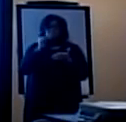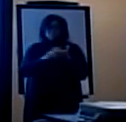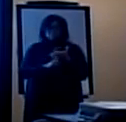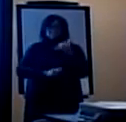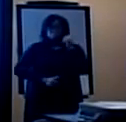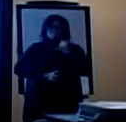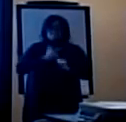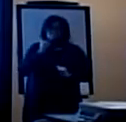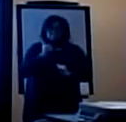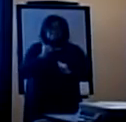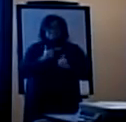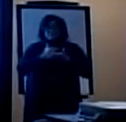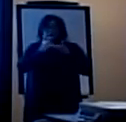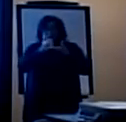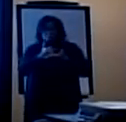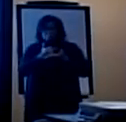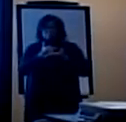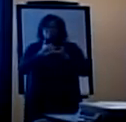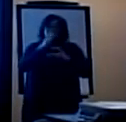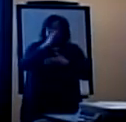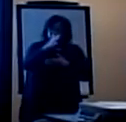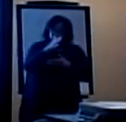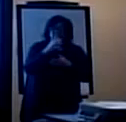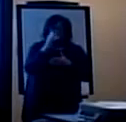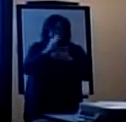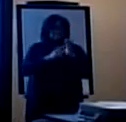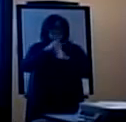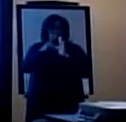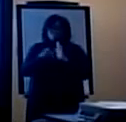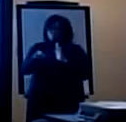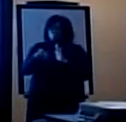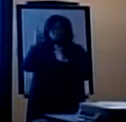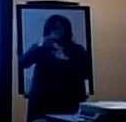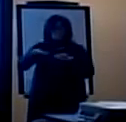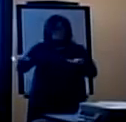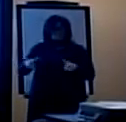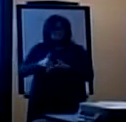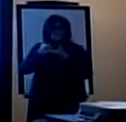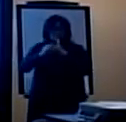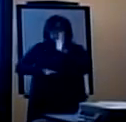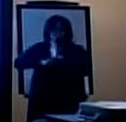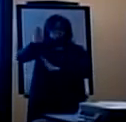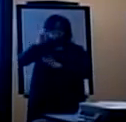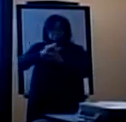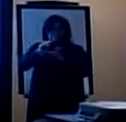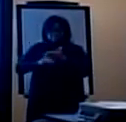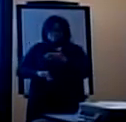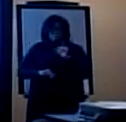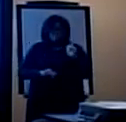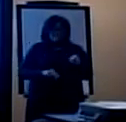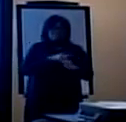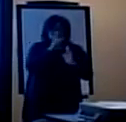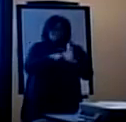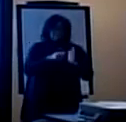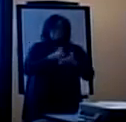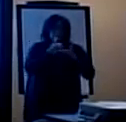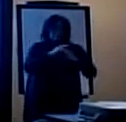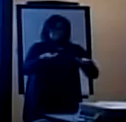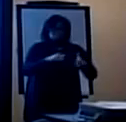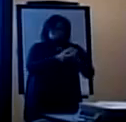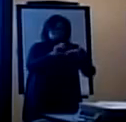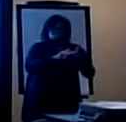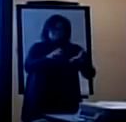helped only indirectly. Publishers will say, this will help kids build literacy. This will teach them how to write. I think there was one that came out in '97.